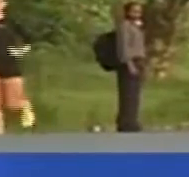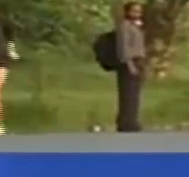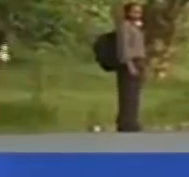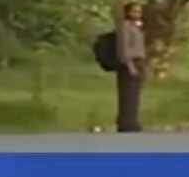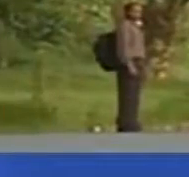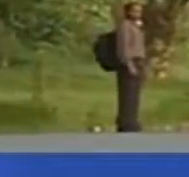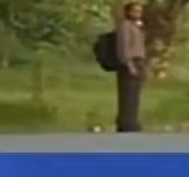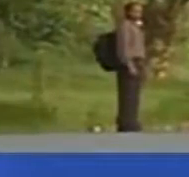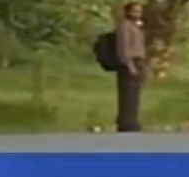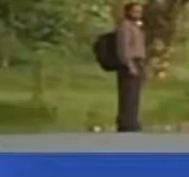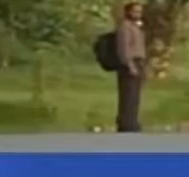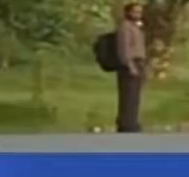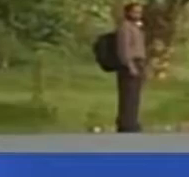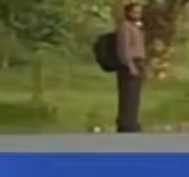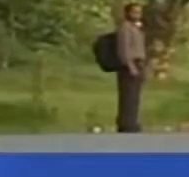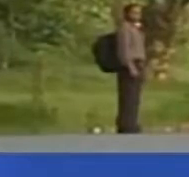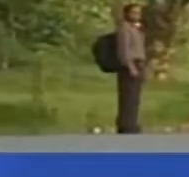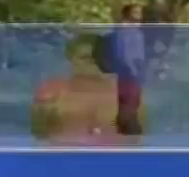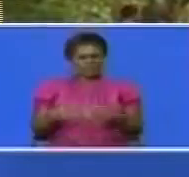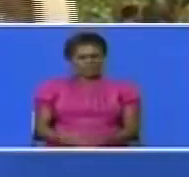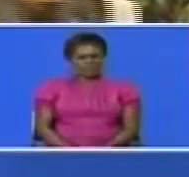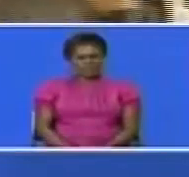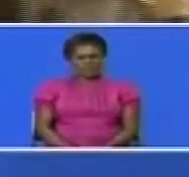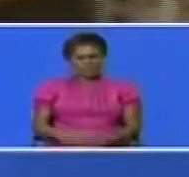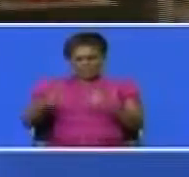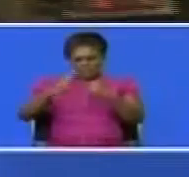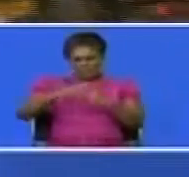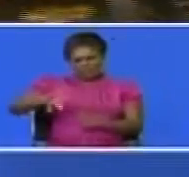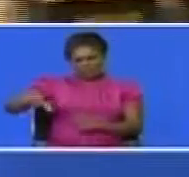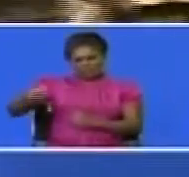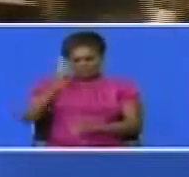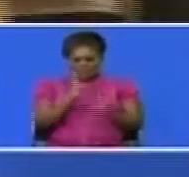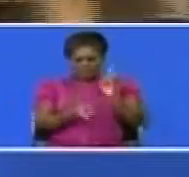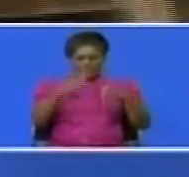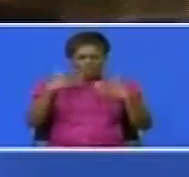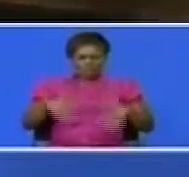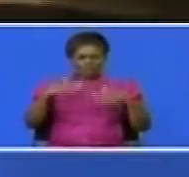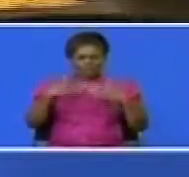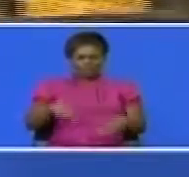athletes. Referred to as the source of champions, Nandi County athletes are expected to reap huge